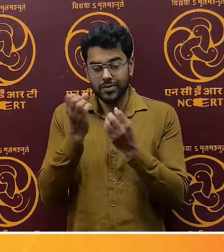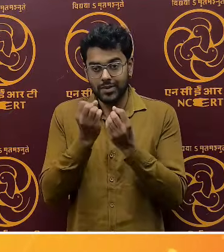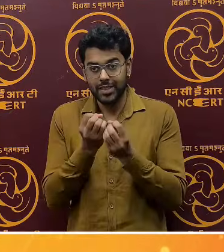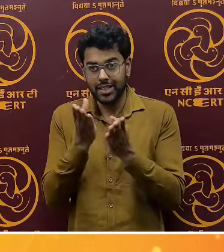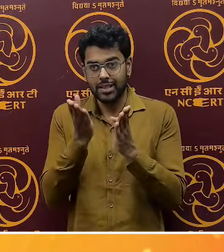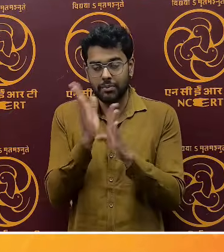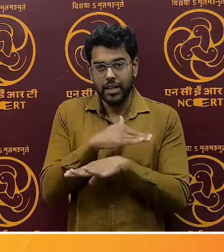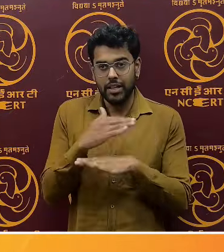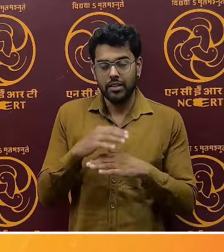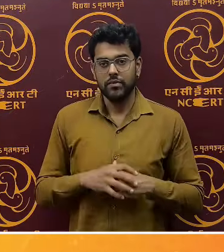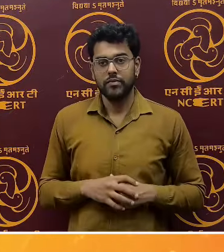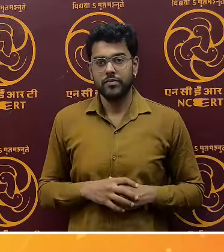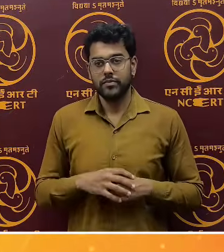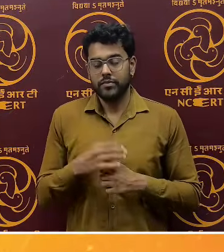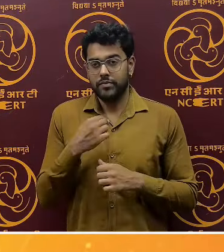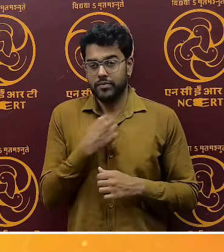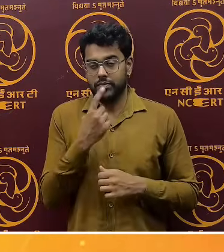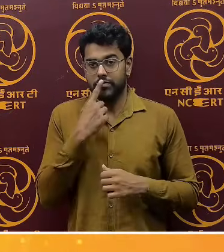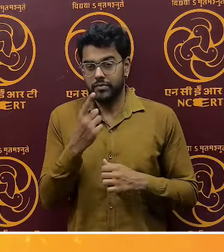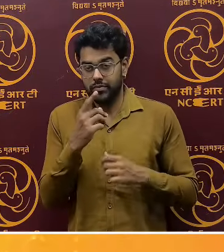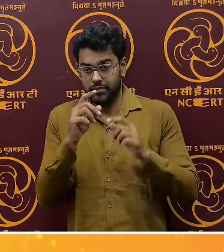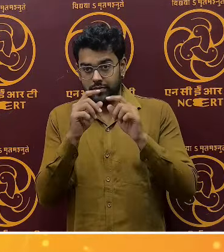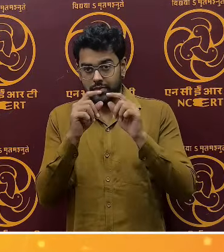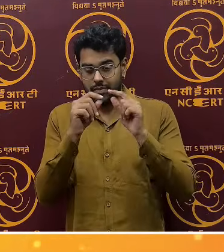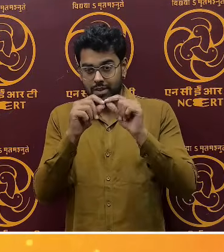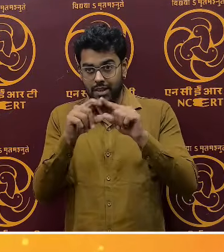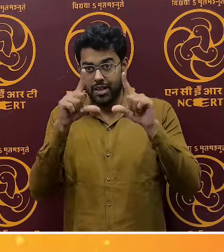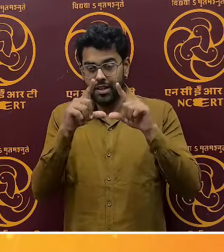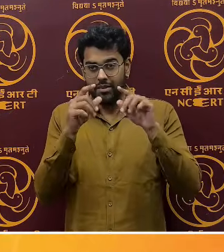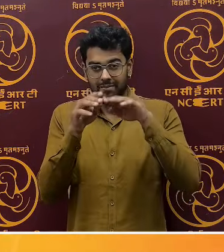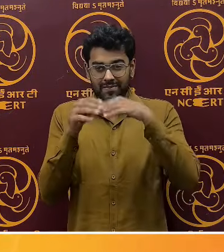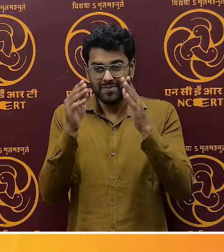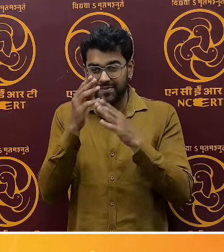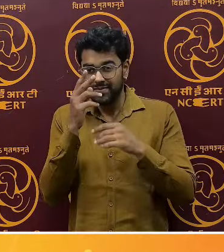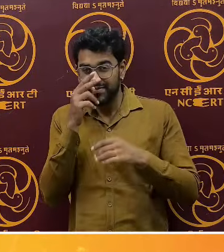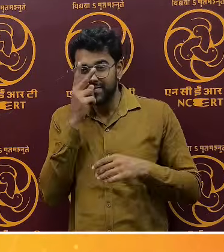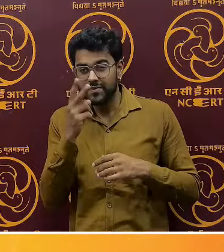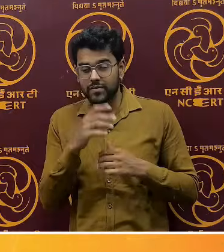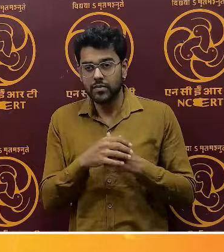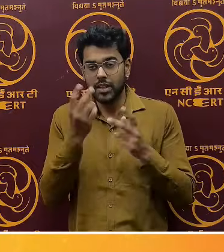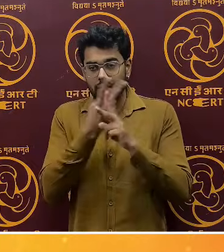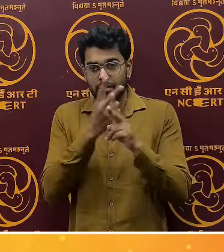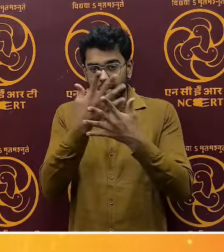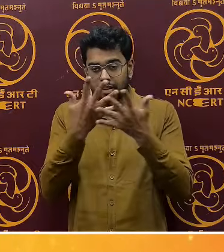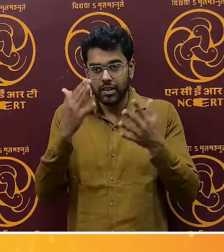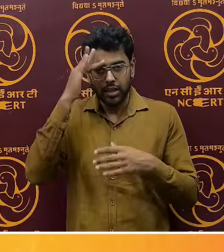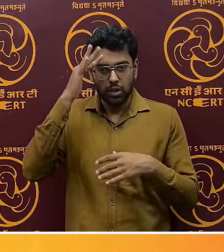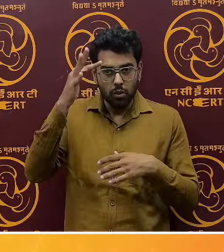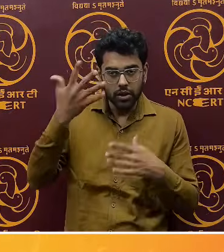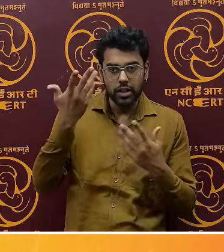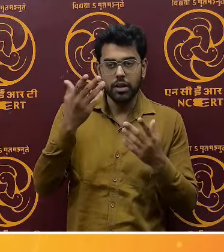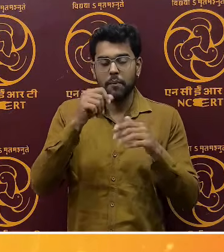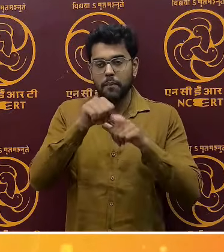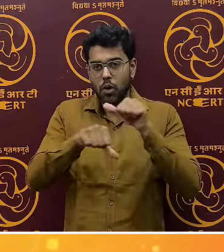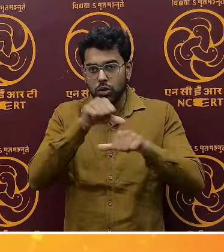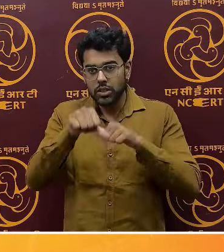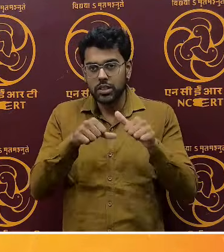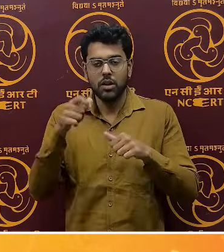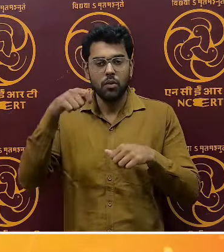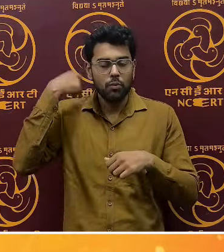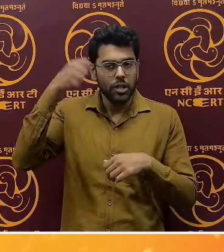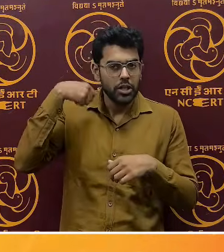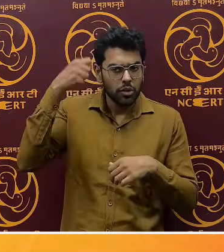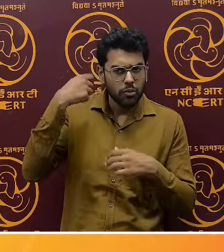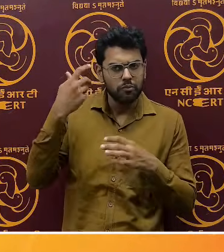the simulation, I can go to this menu bar where you can see different resources like theory is there, procedure is, animation